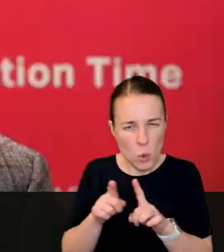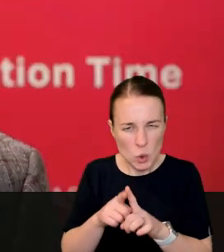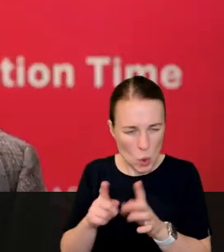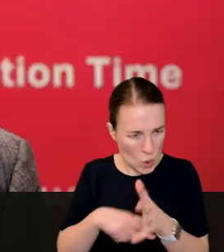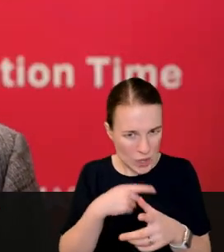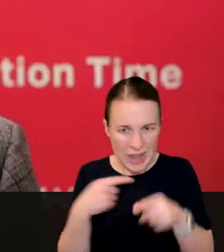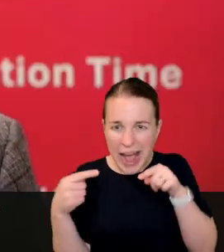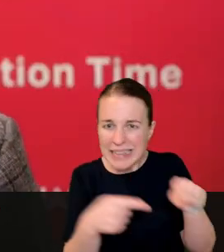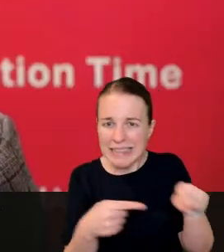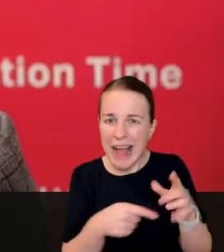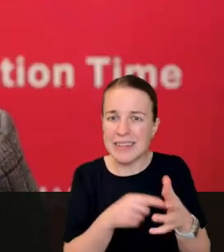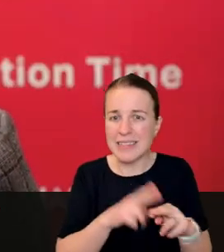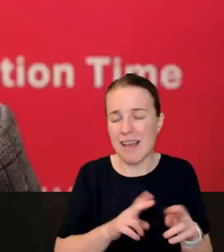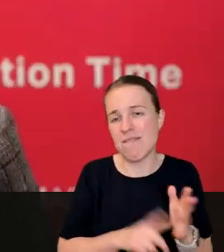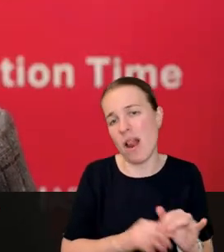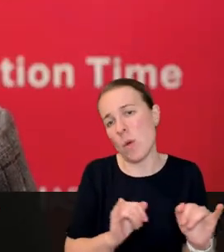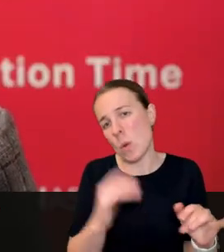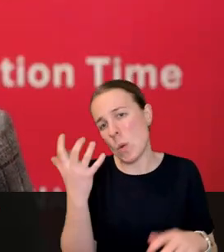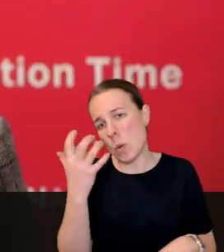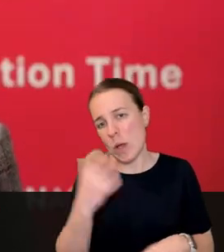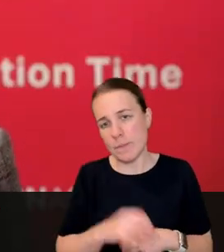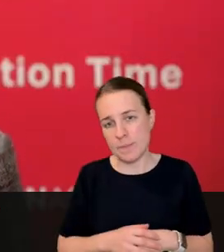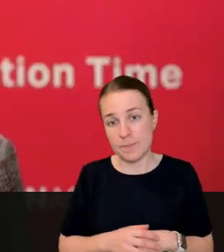Thank you. Assemblymember Best, please come in.